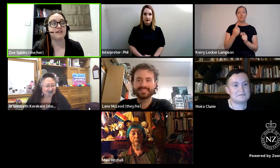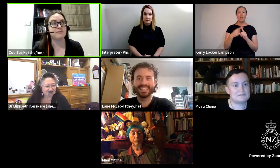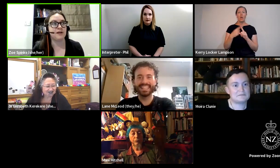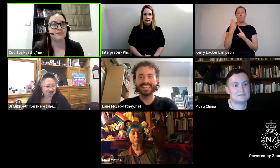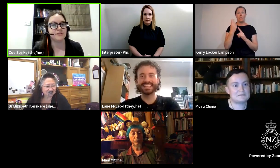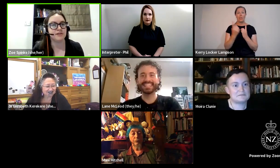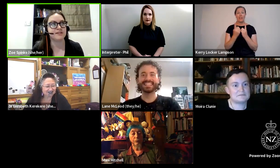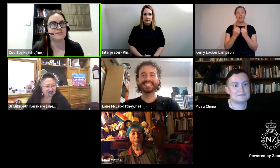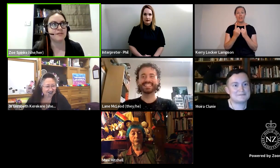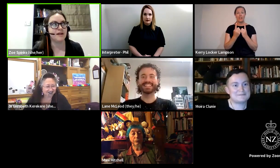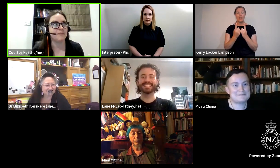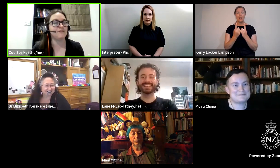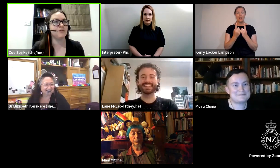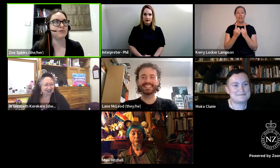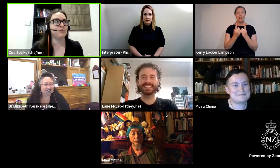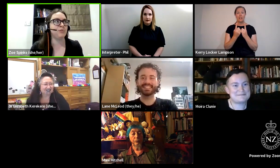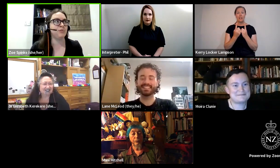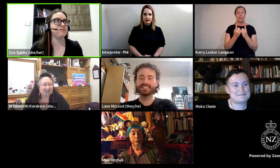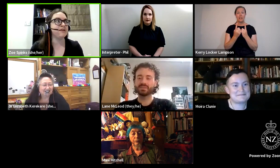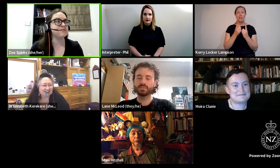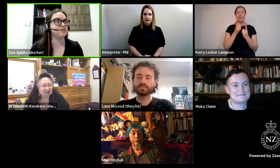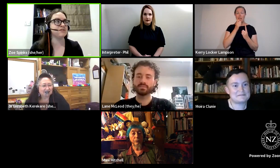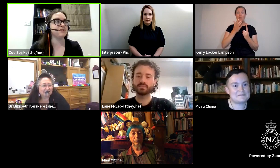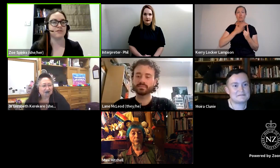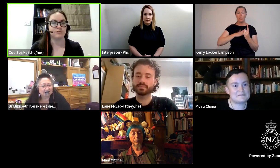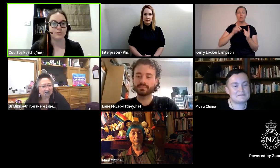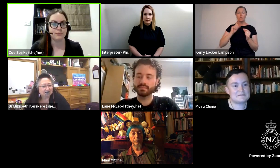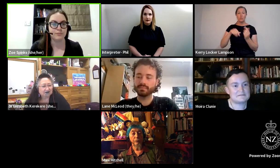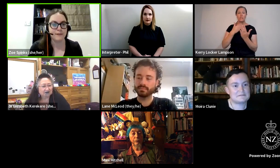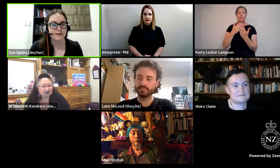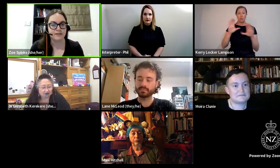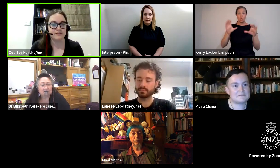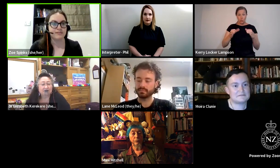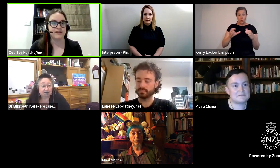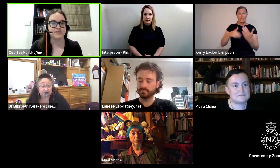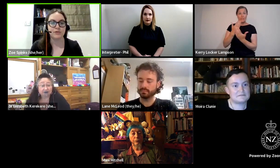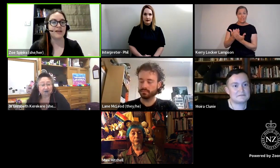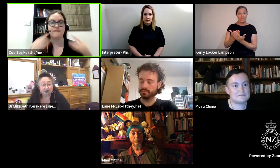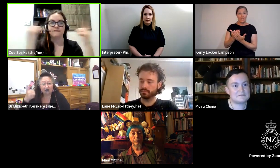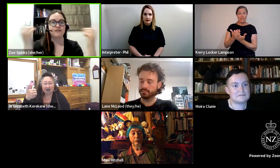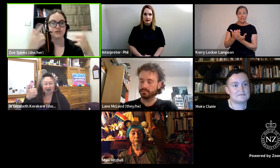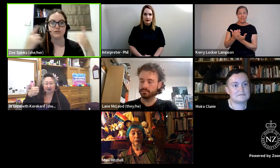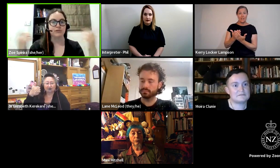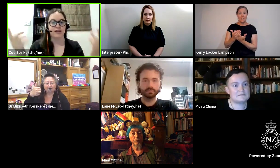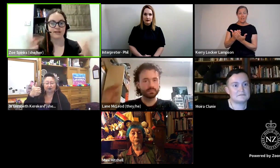another thing as well, sorry, I just remembered, if you want to make a submission as a group, there's no